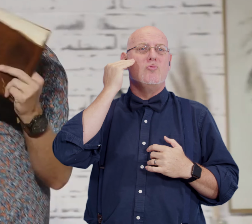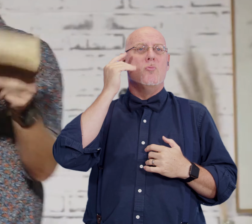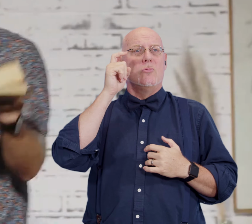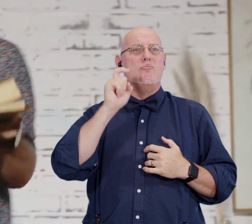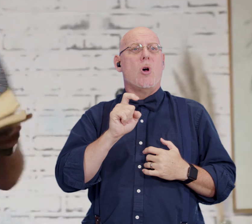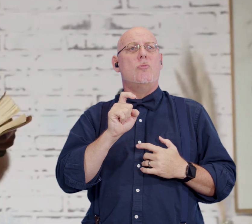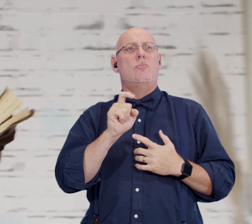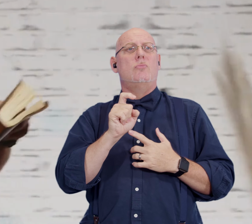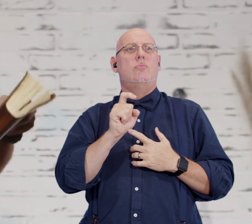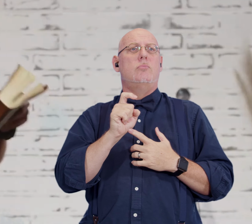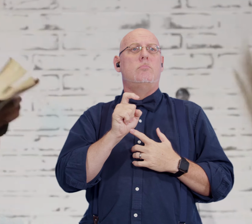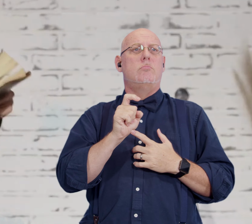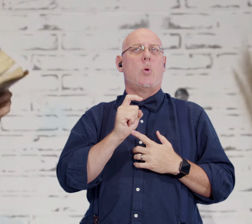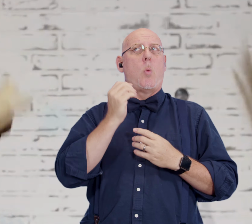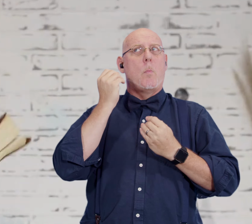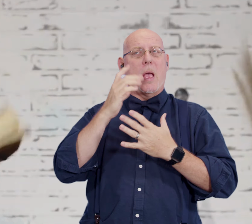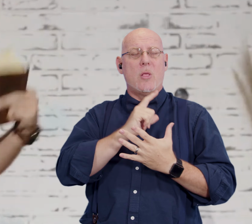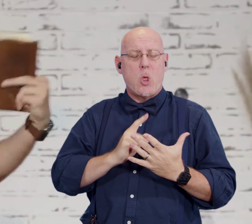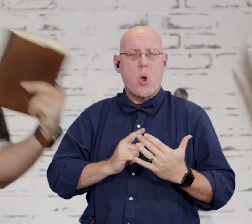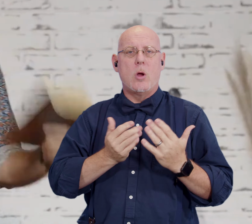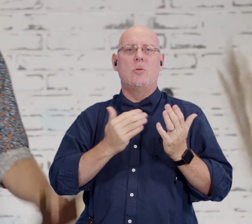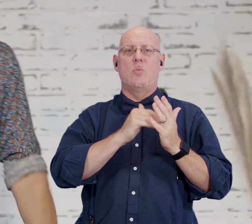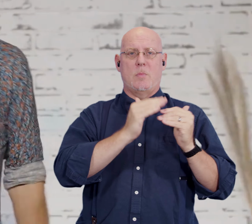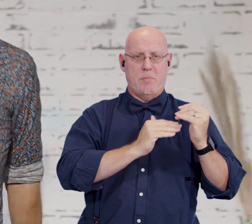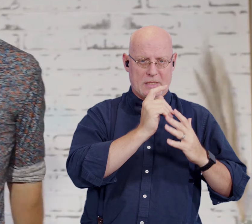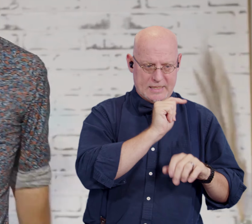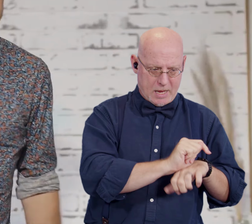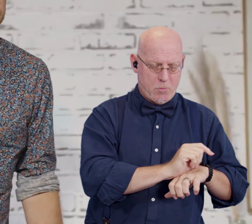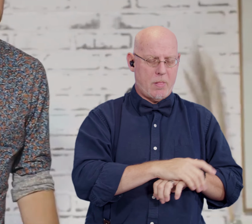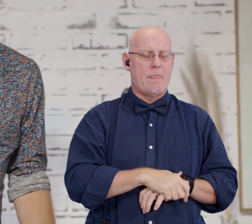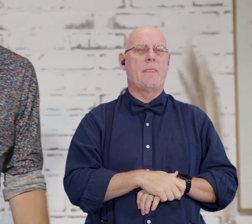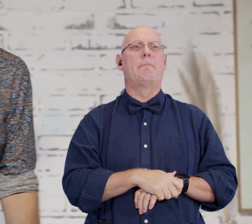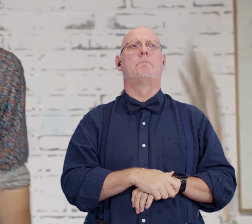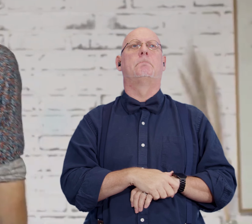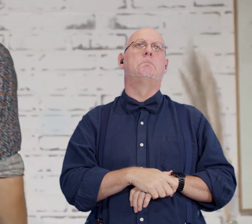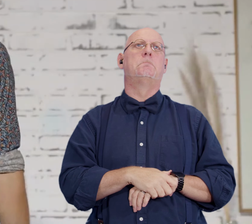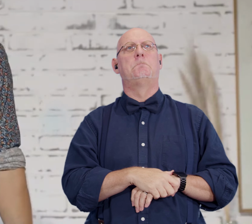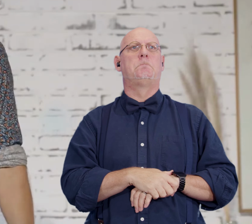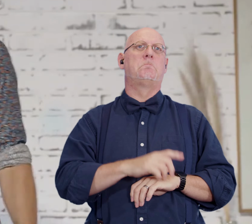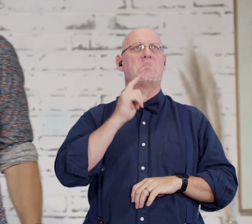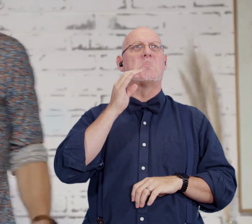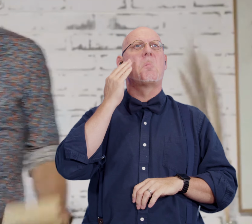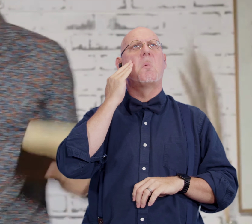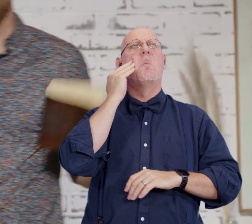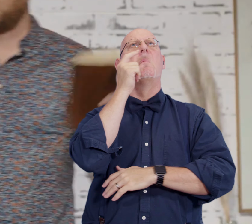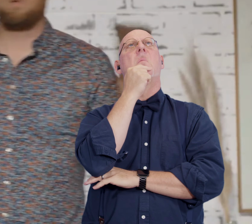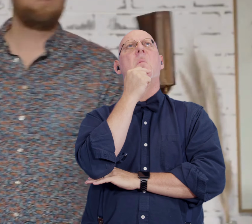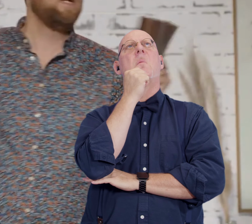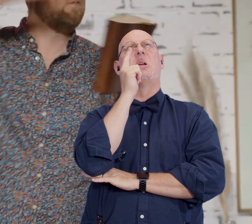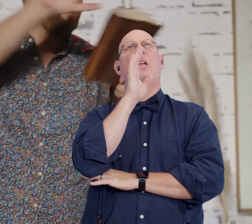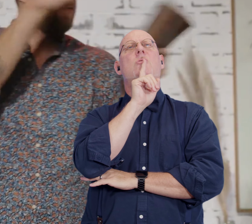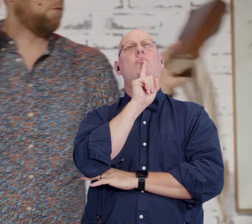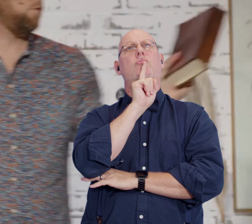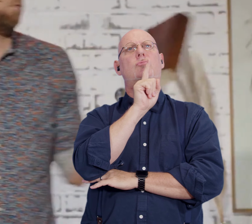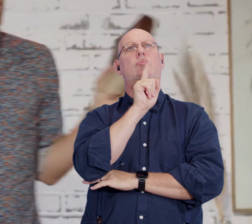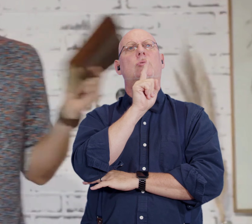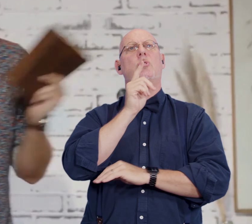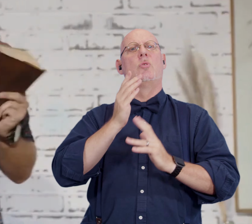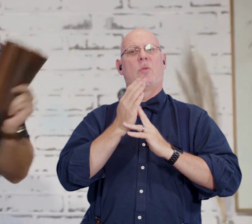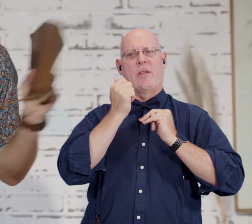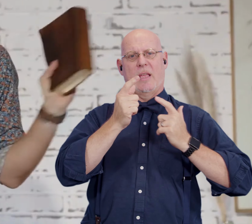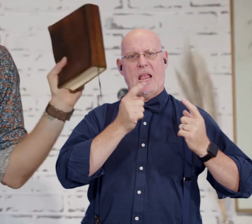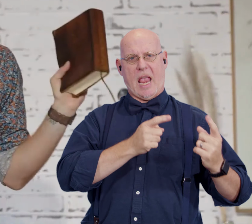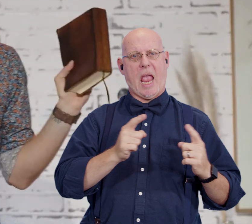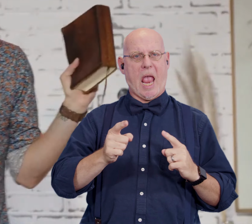supposed to do, they knew they were supposed to obey the Lord and rebuild the temple. They had espoused this motto of, hey, you know what? The Lord clearly, through